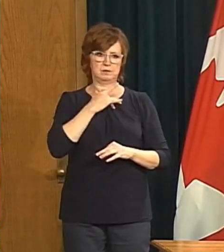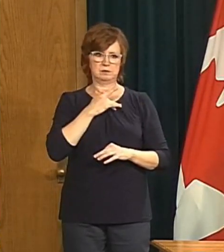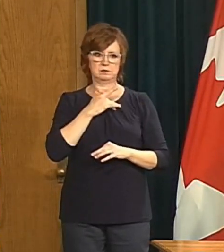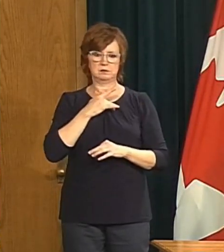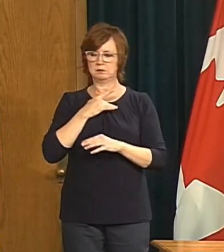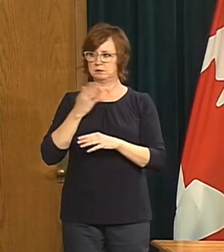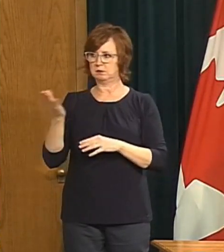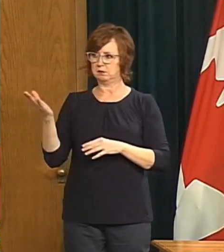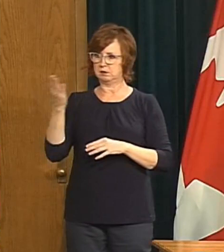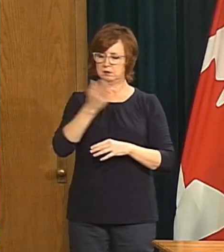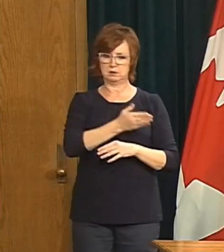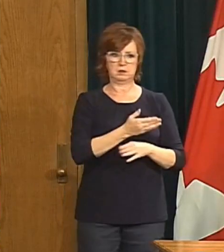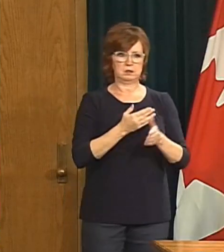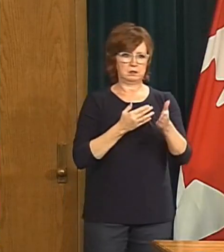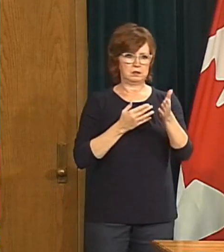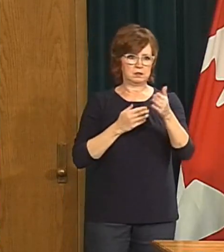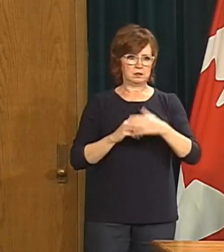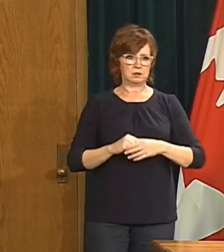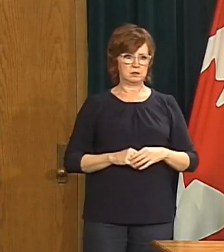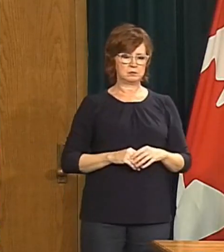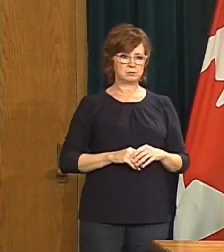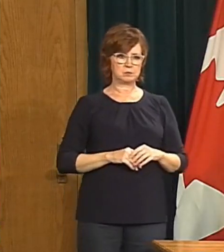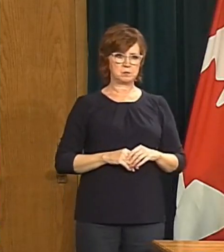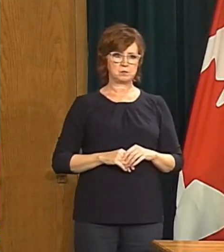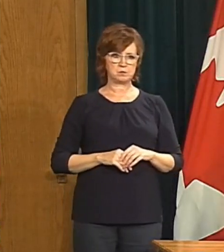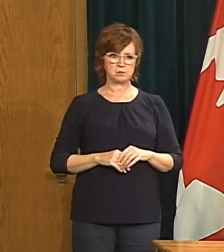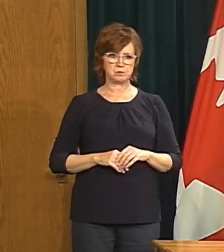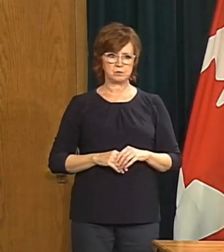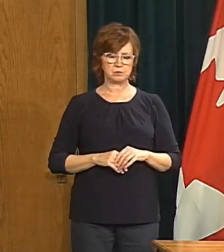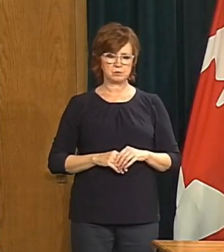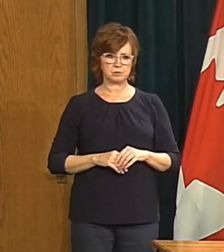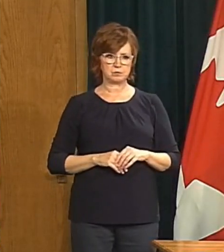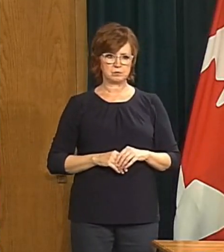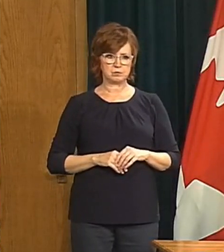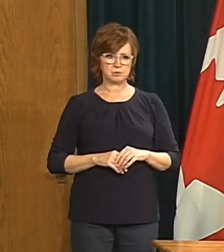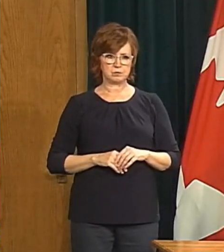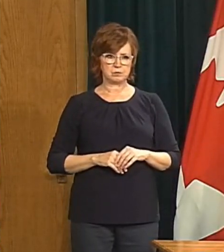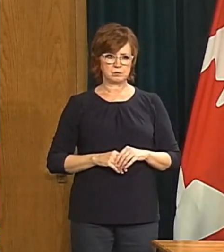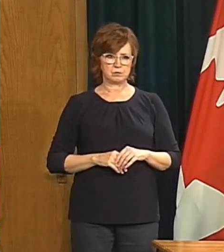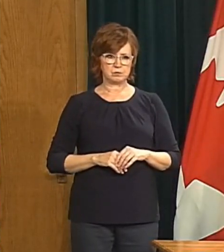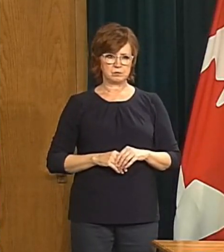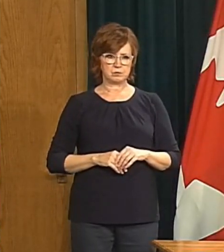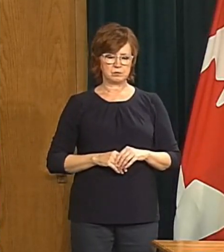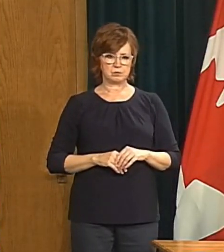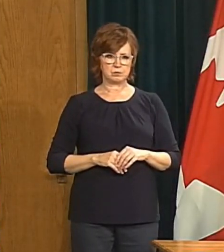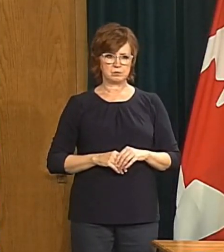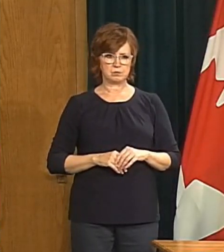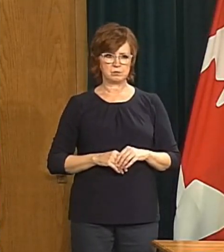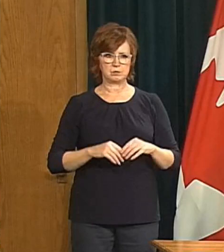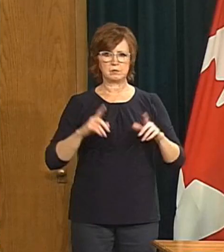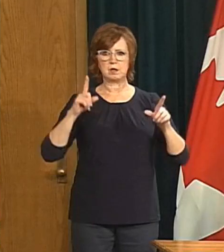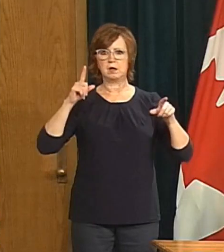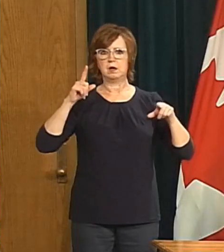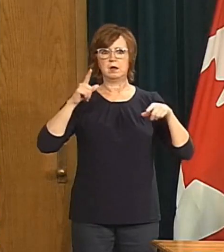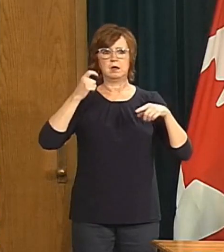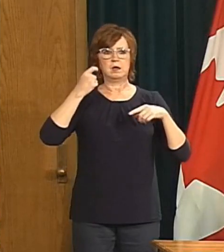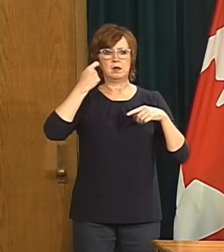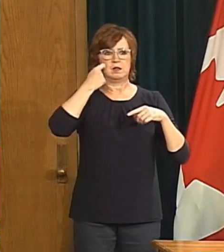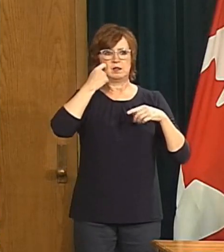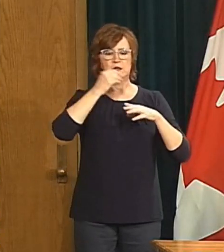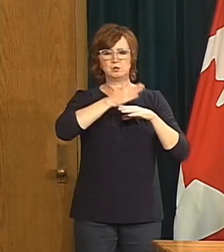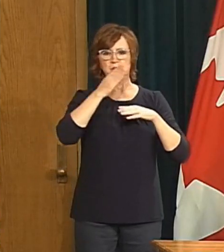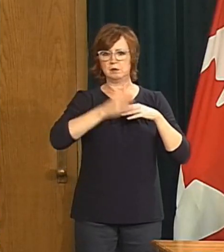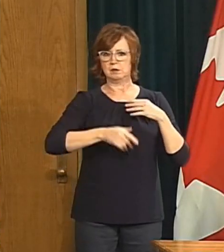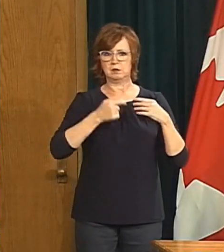Karen? You mentioned that people are largely complying. Social media this weekend was